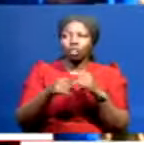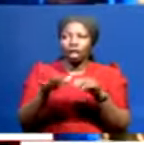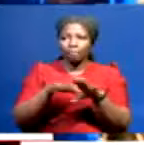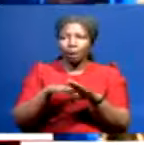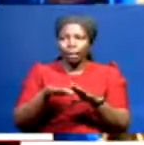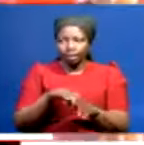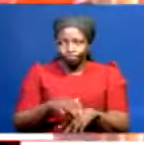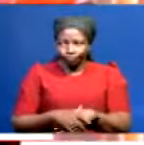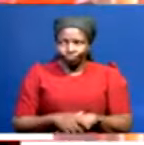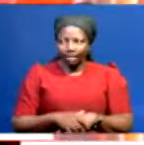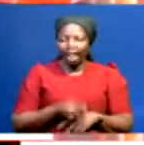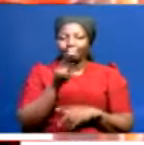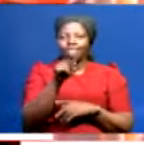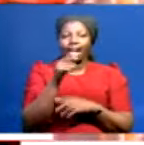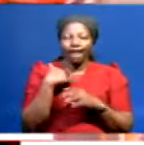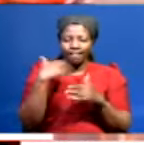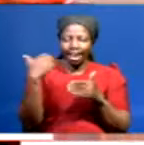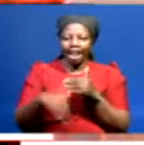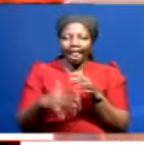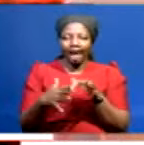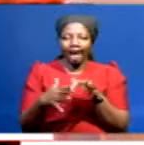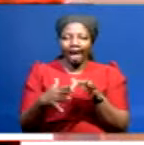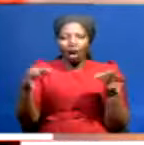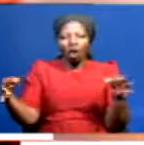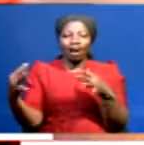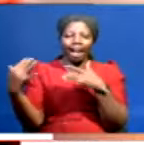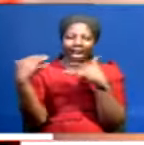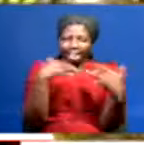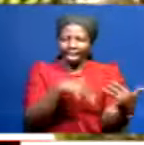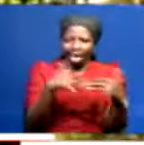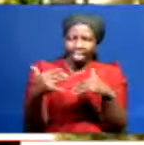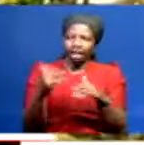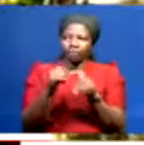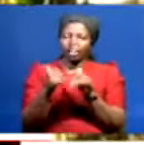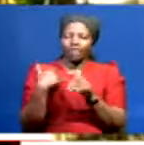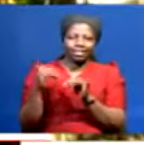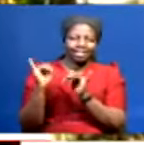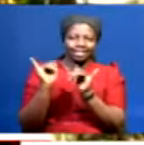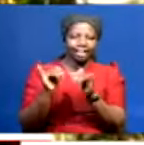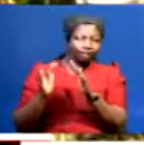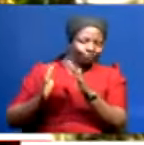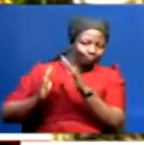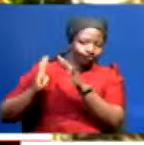ended prolonged wrangles spanning over 20